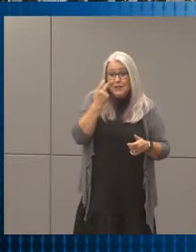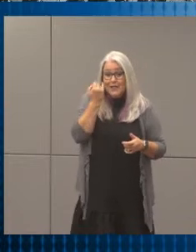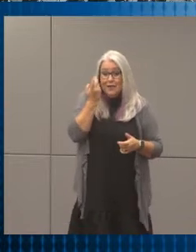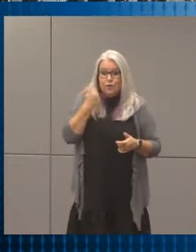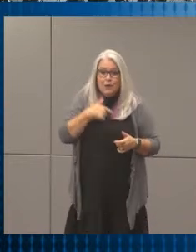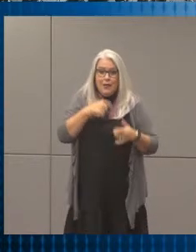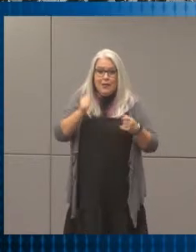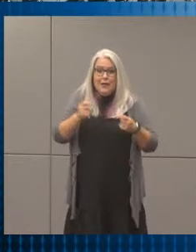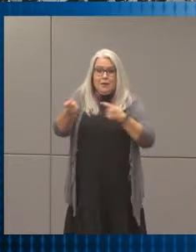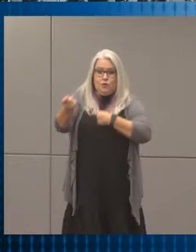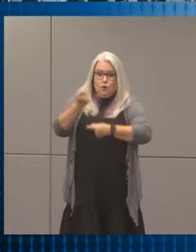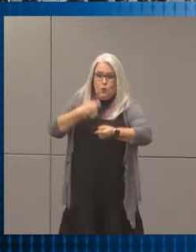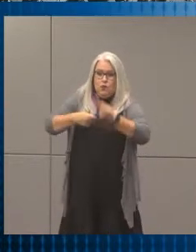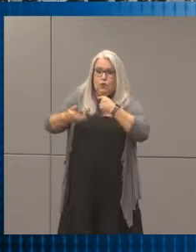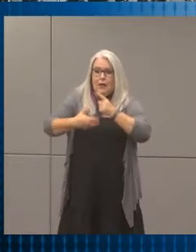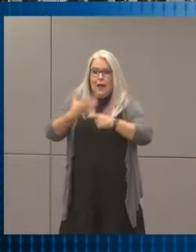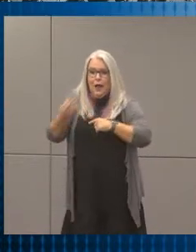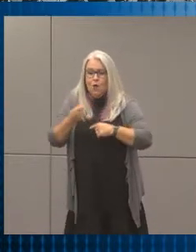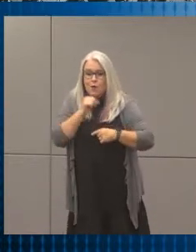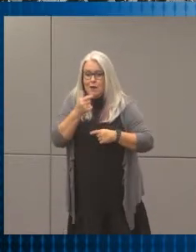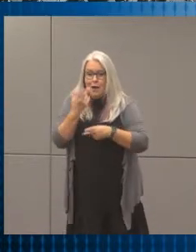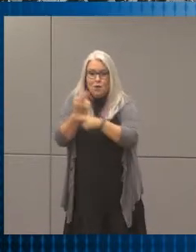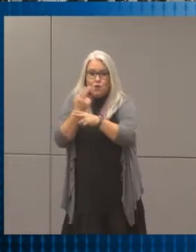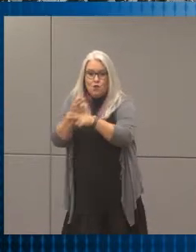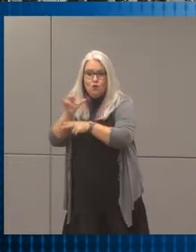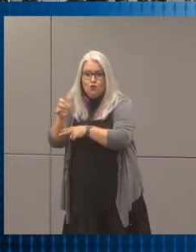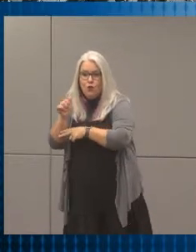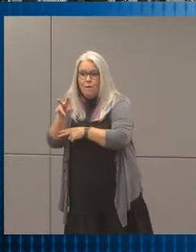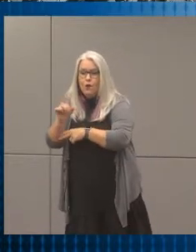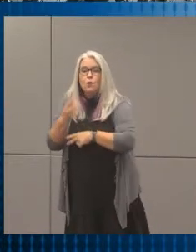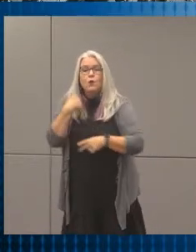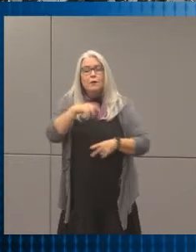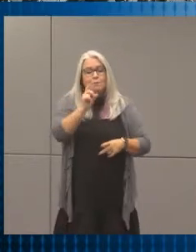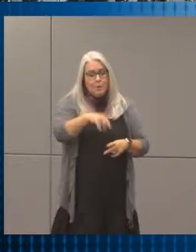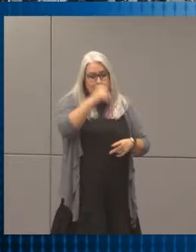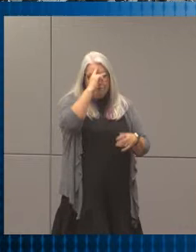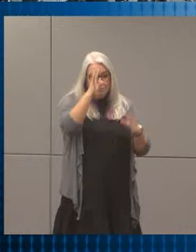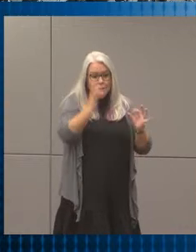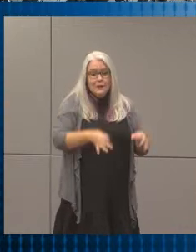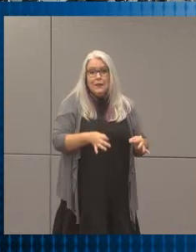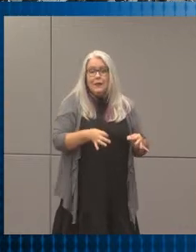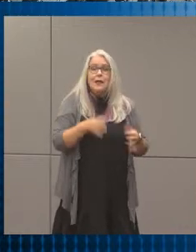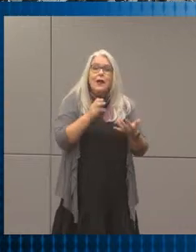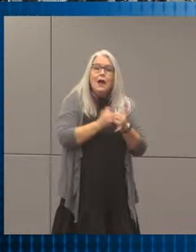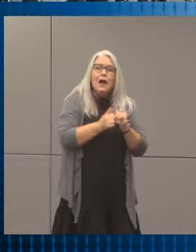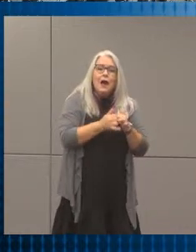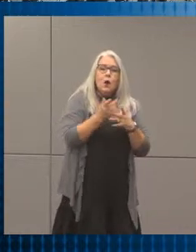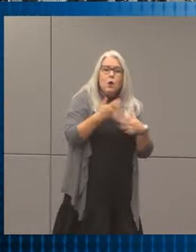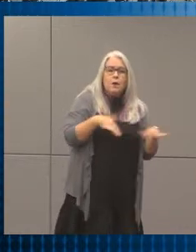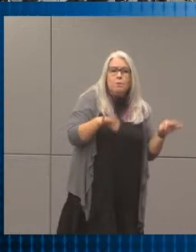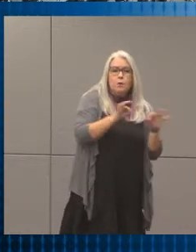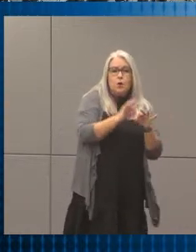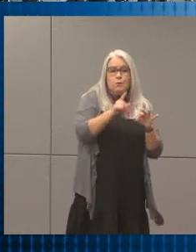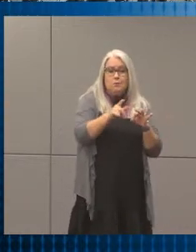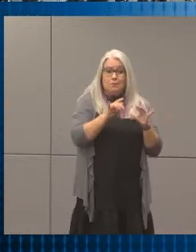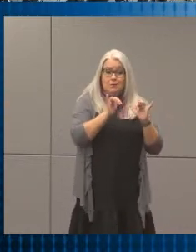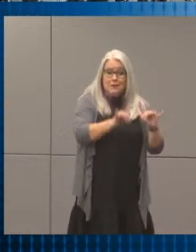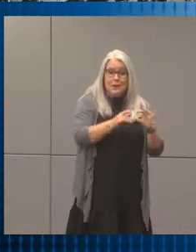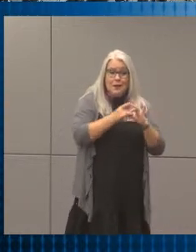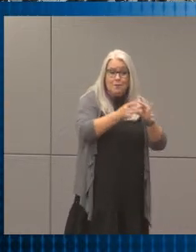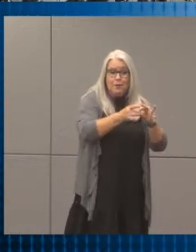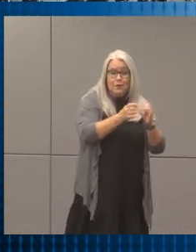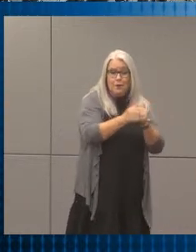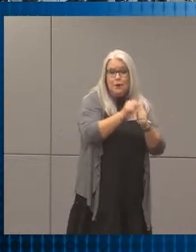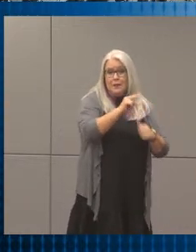problem. We may not be able to switch them out. So we're going to have to determine how important staying with Niagara is,